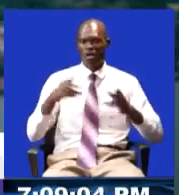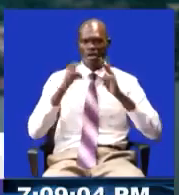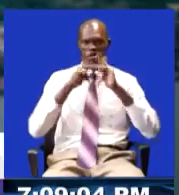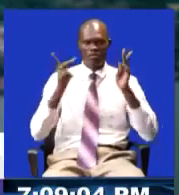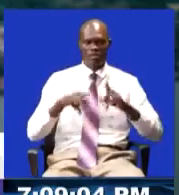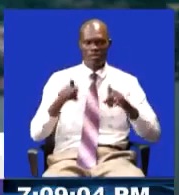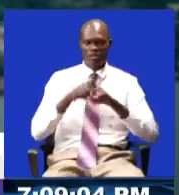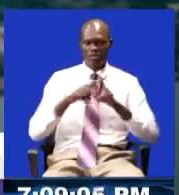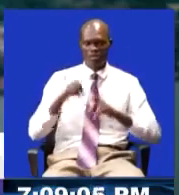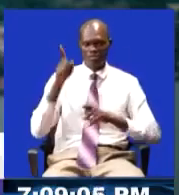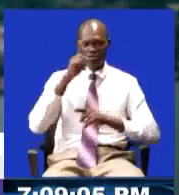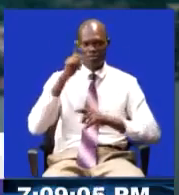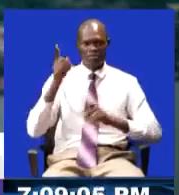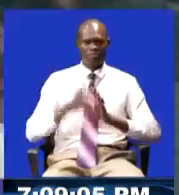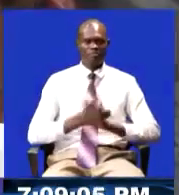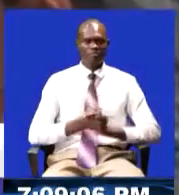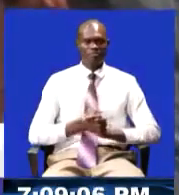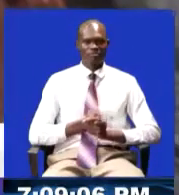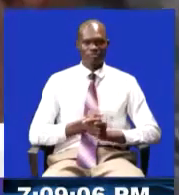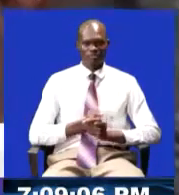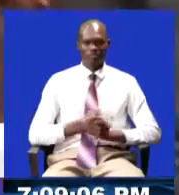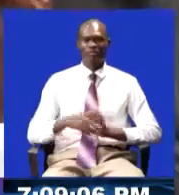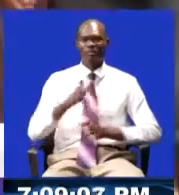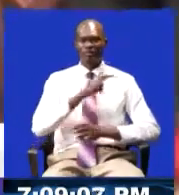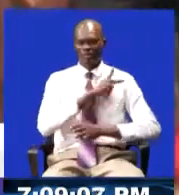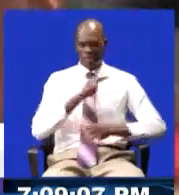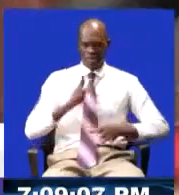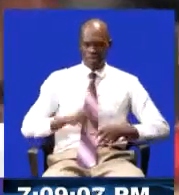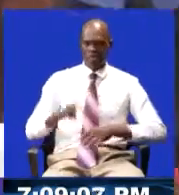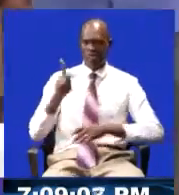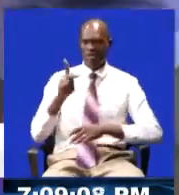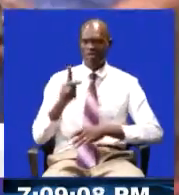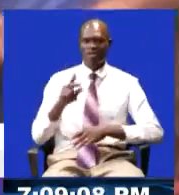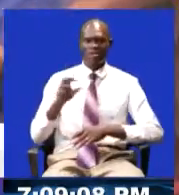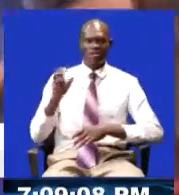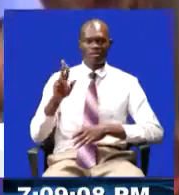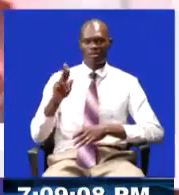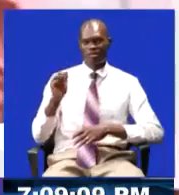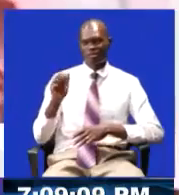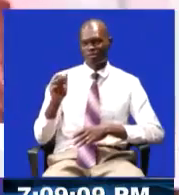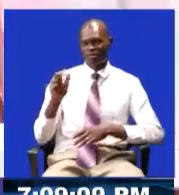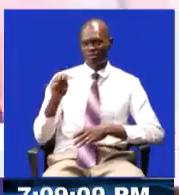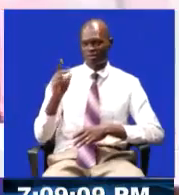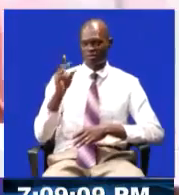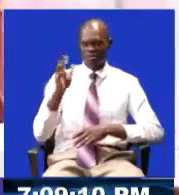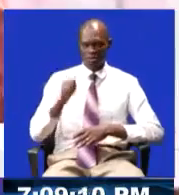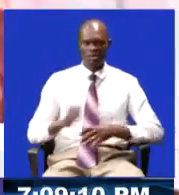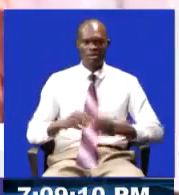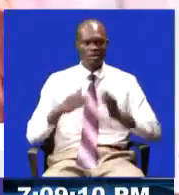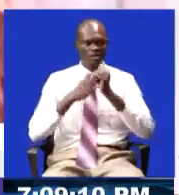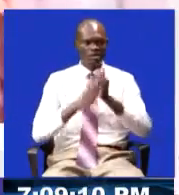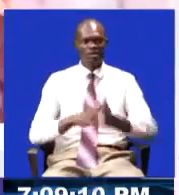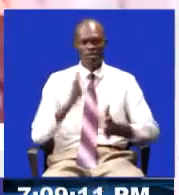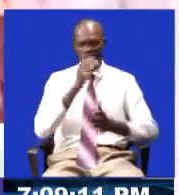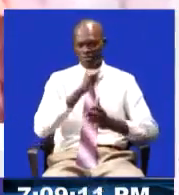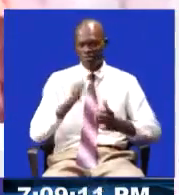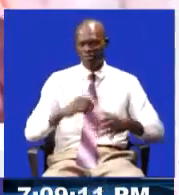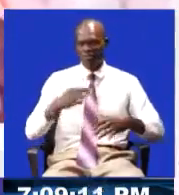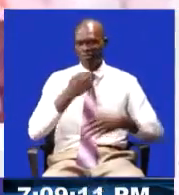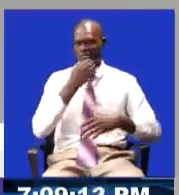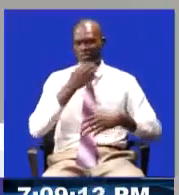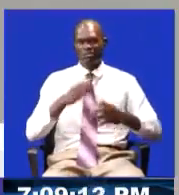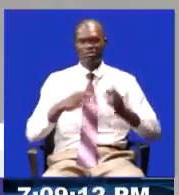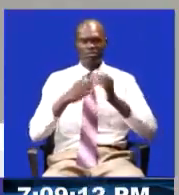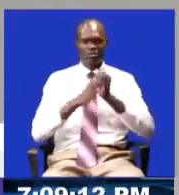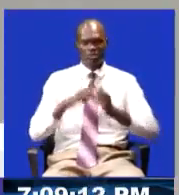Basi lokoth gi mathoth. Ker Odongo Randa mane wuoyo e seche mane otelo ne kweth jodong luo manoromo kod gavana ma Migori